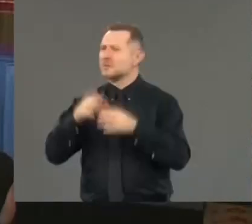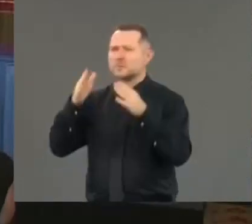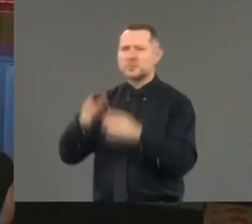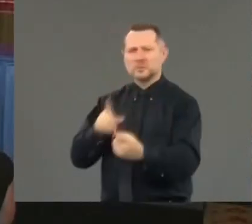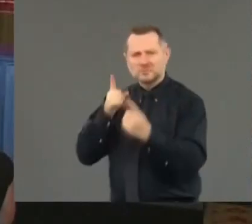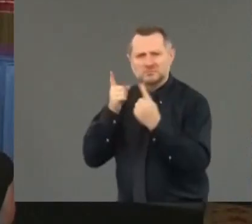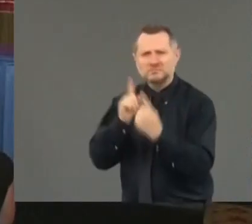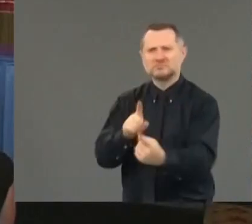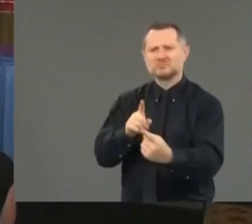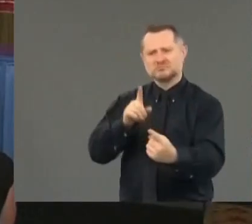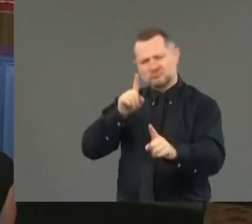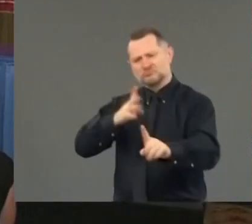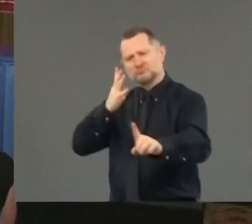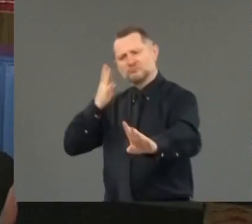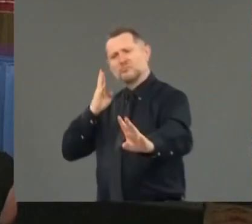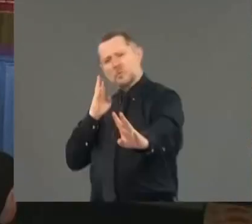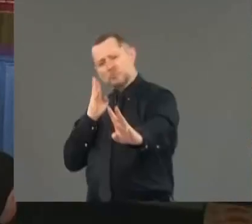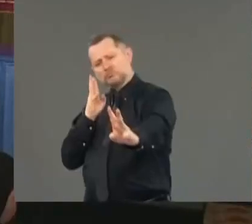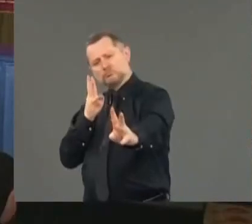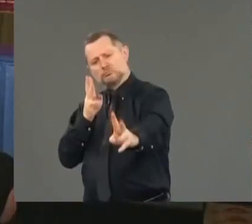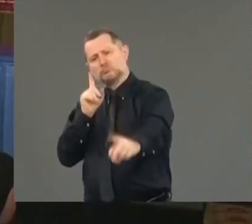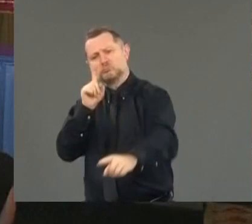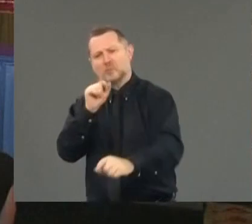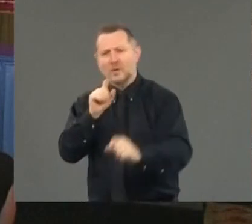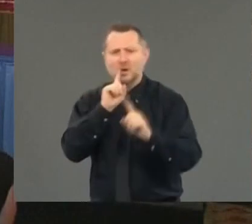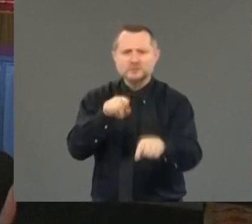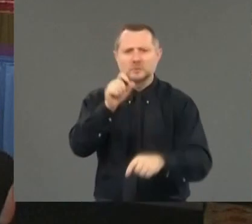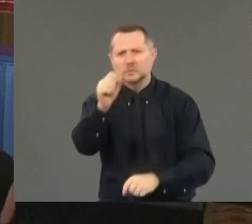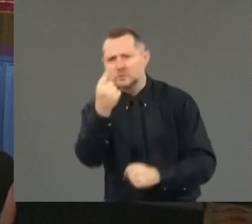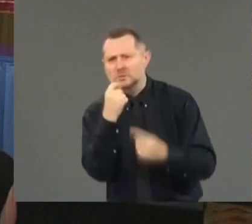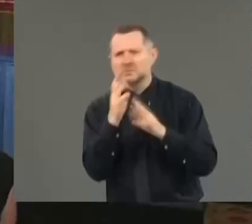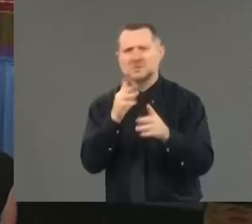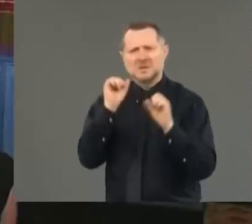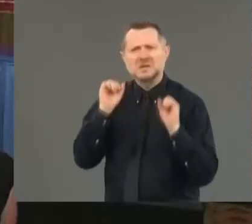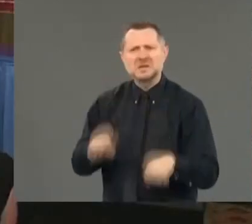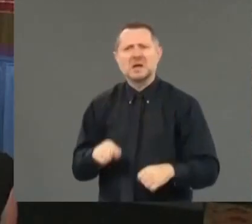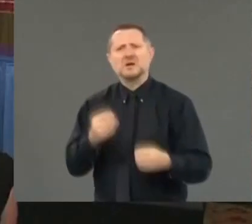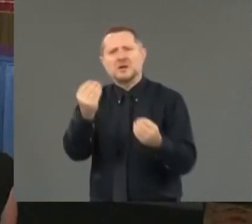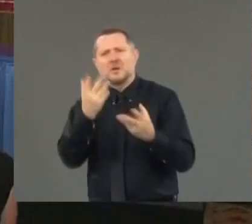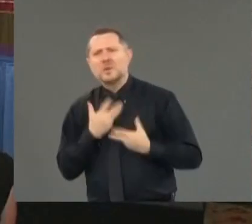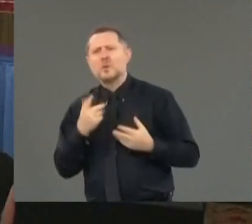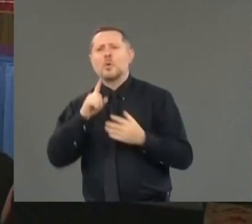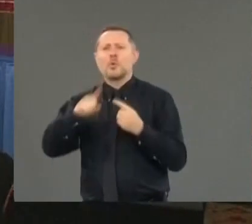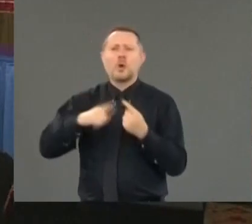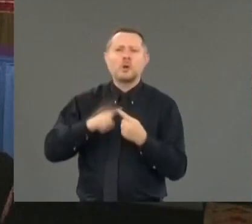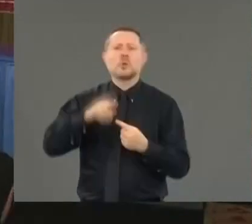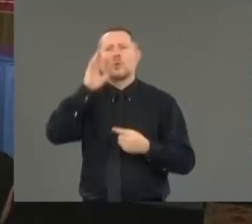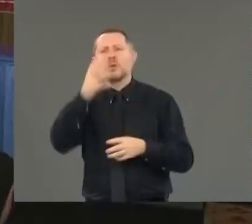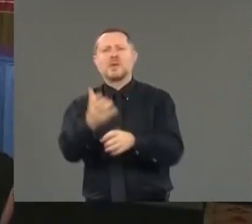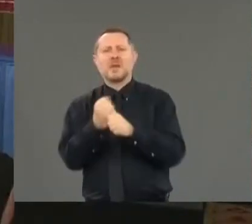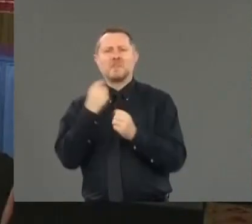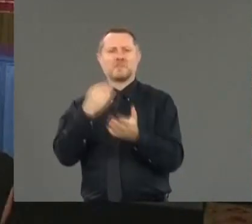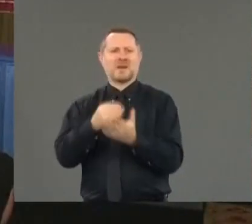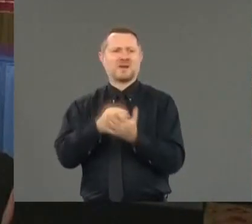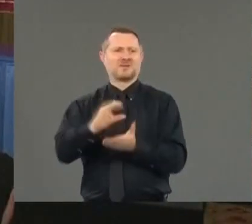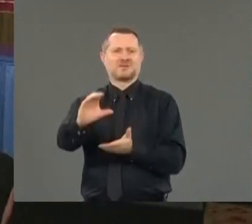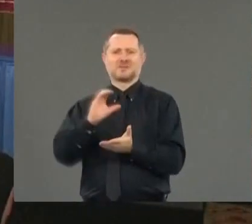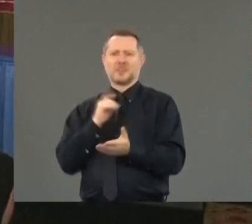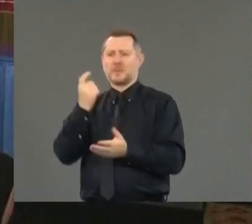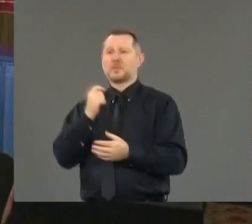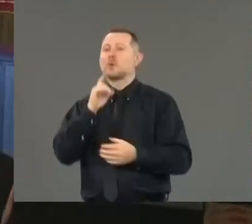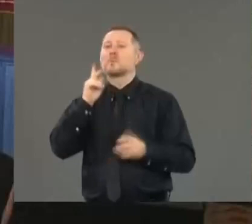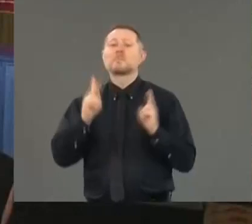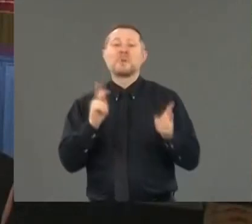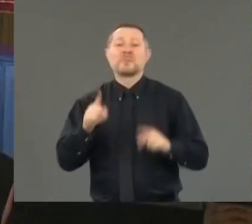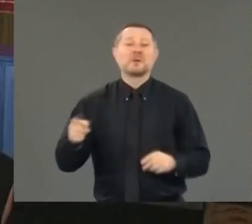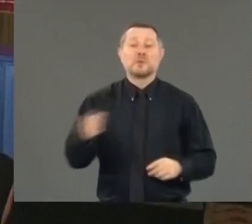where I can get my question answered, where I can find out a timeline of when I'm going to get my money. I mean, Governor, people are literally